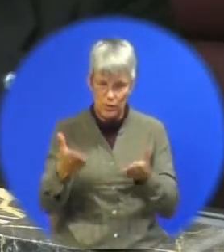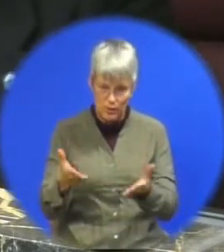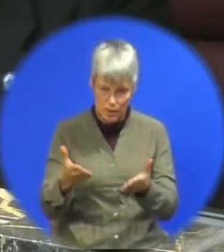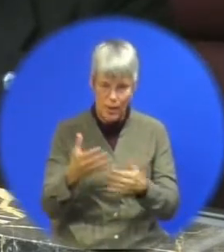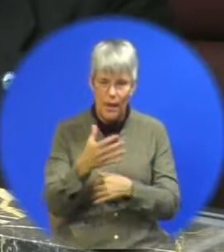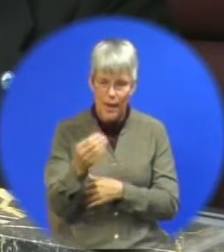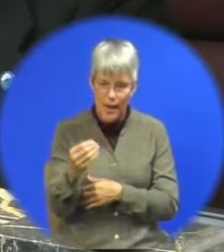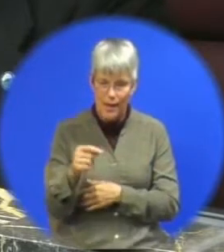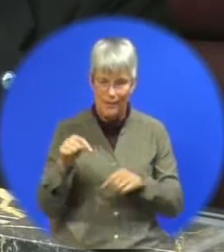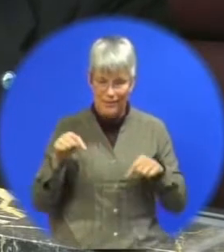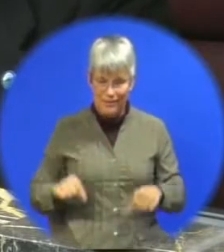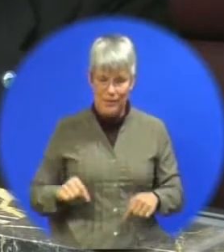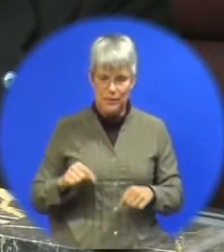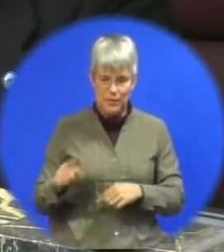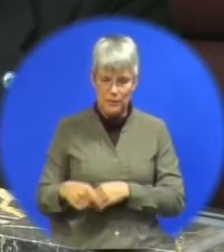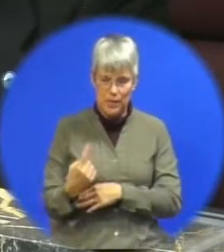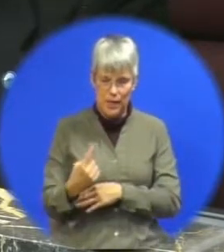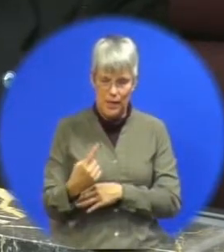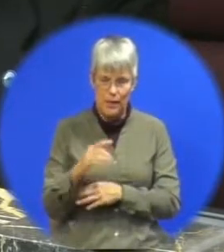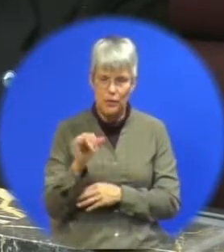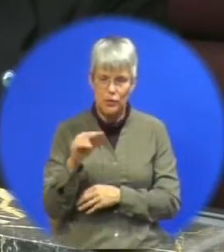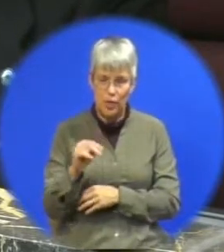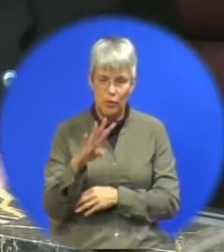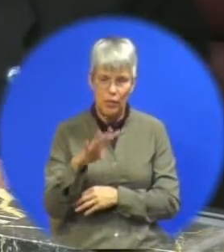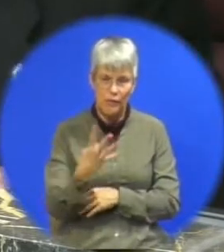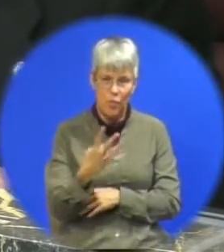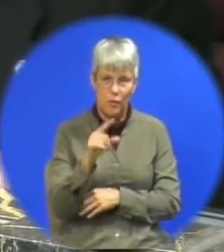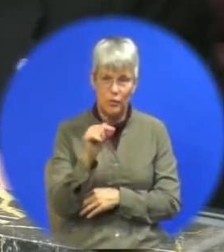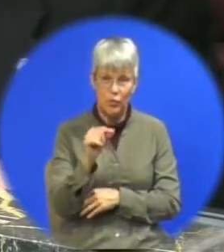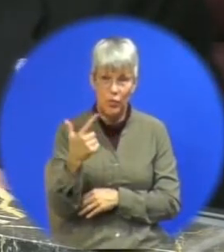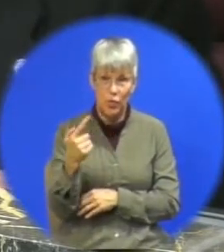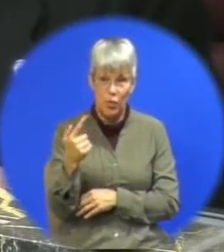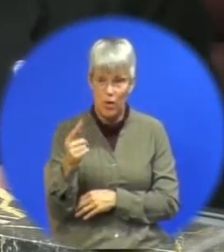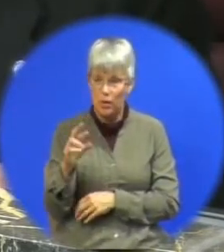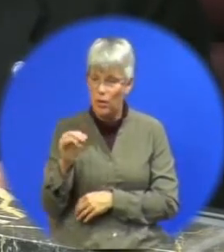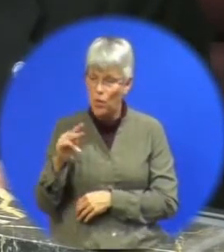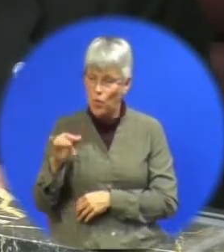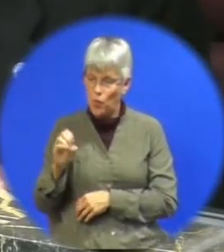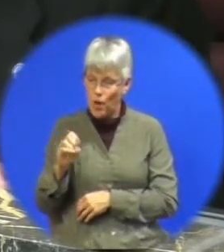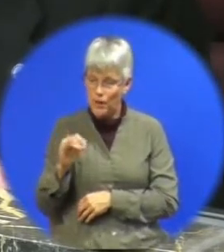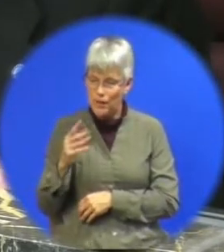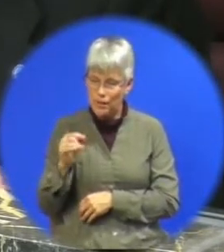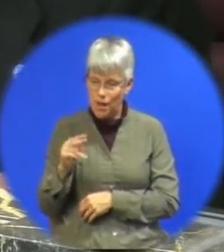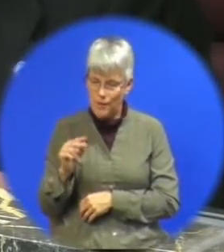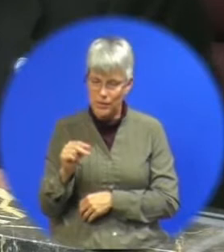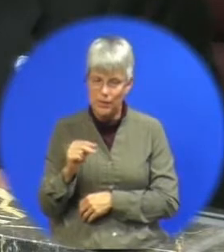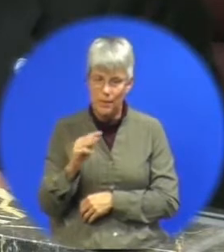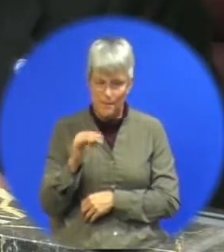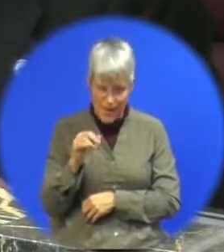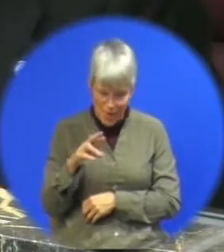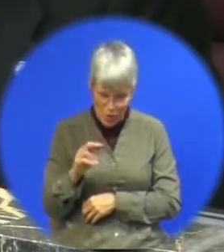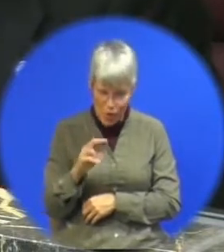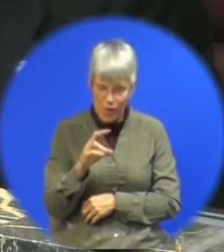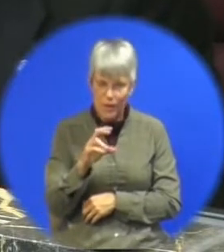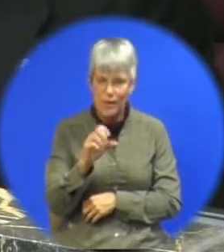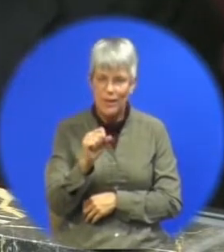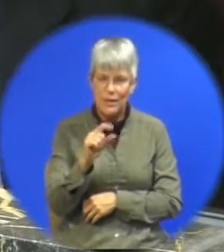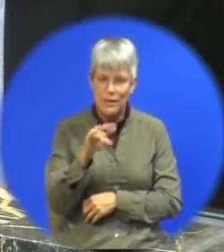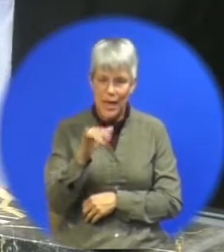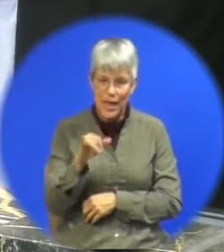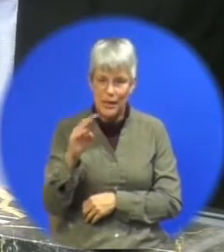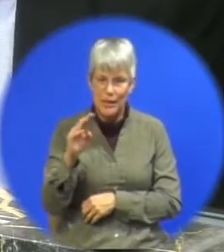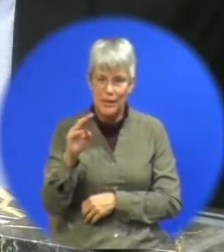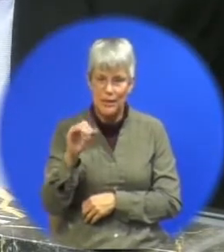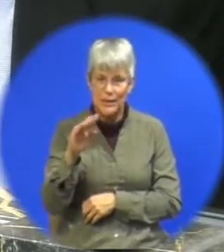adopted this 4th day of January 2021. Ronnie Thompson, Mayor, Sally Sandy, City Clerk. Do I have a motion to approve